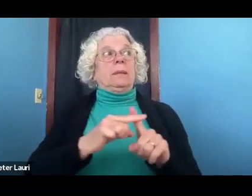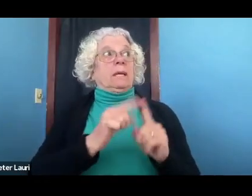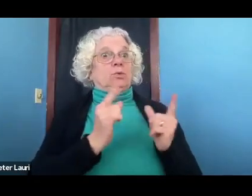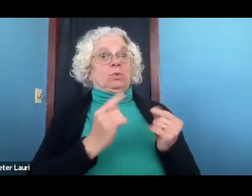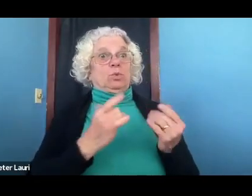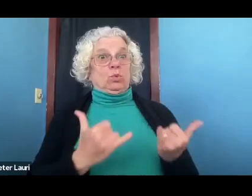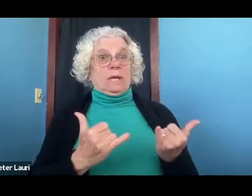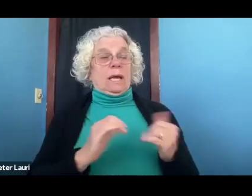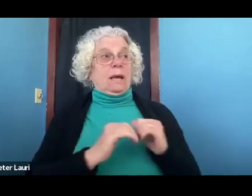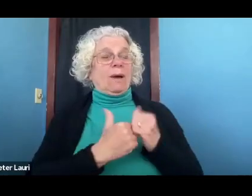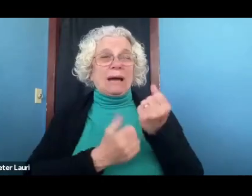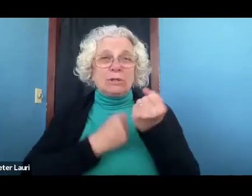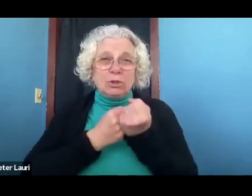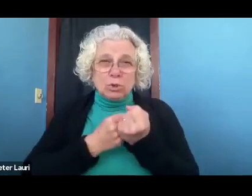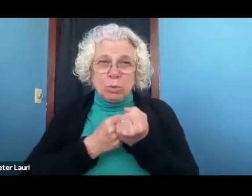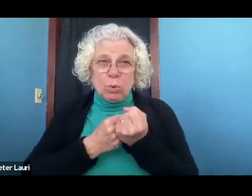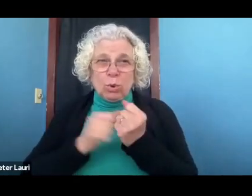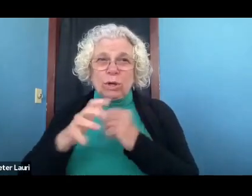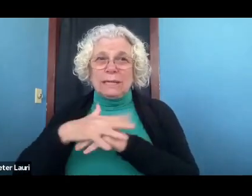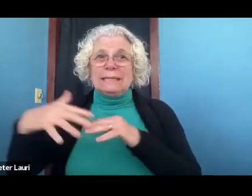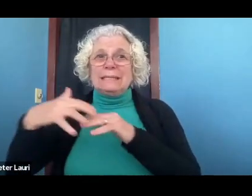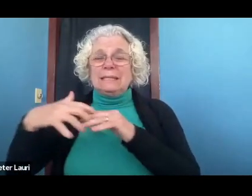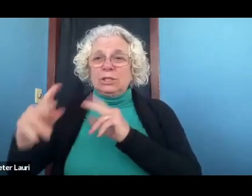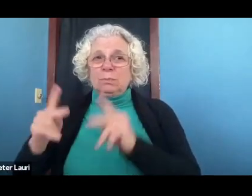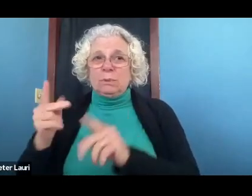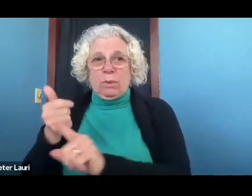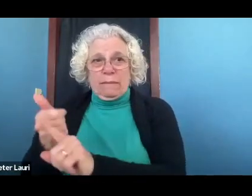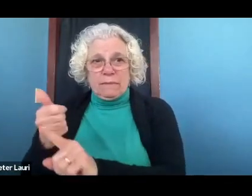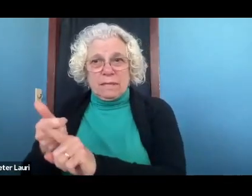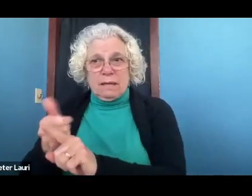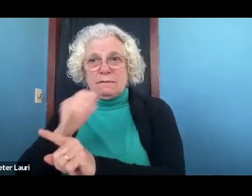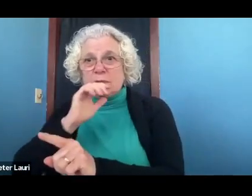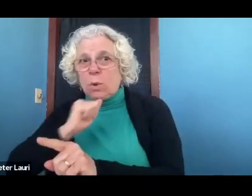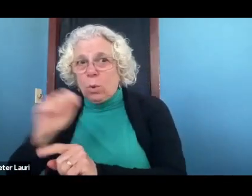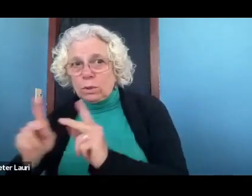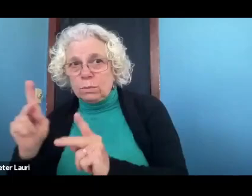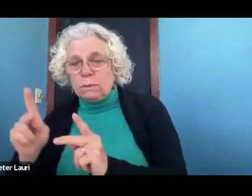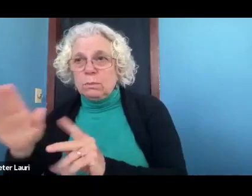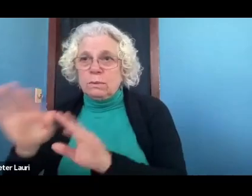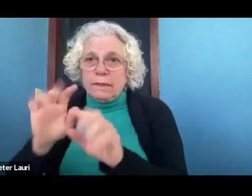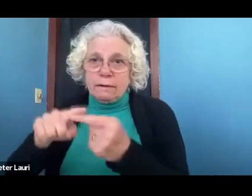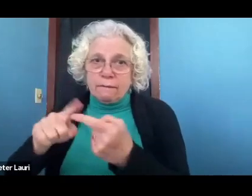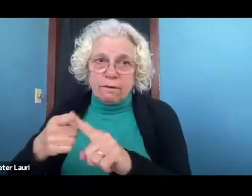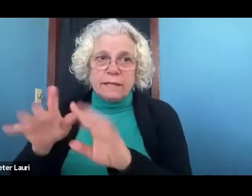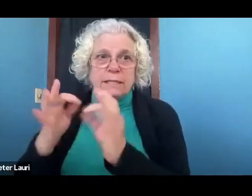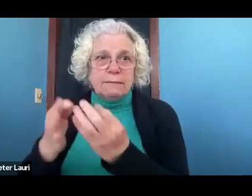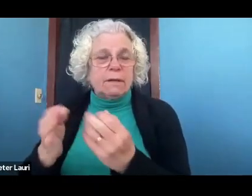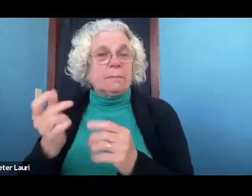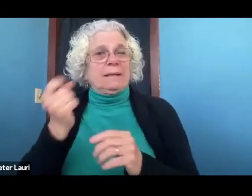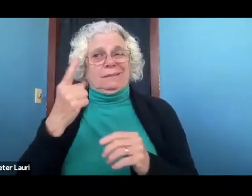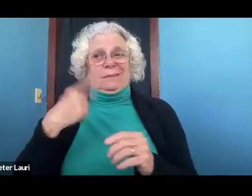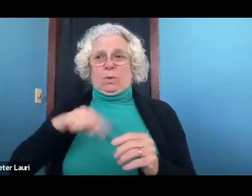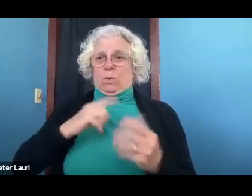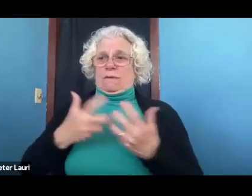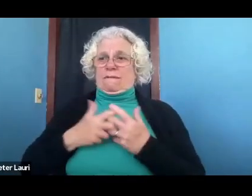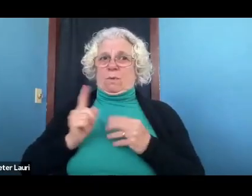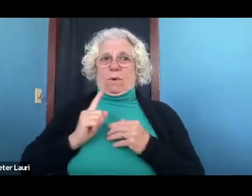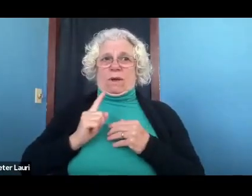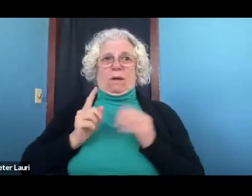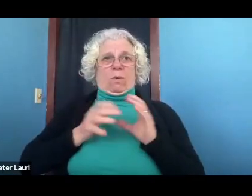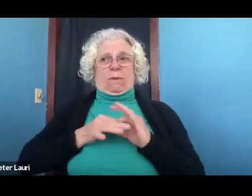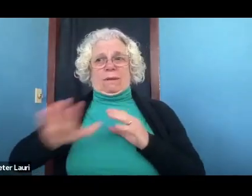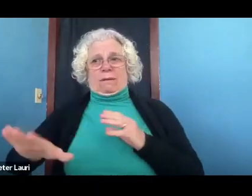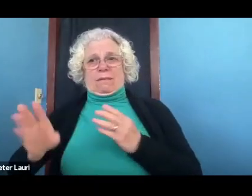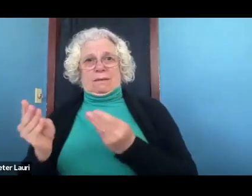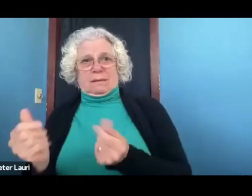our Indigenous elders, neighbors, and friends, and understand our place within the past, present, and future of this land. We know this